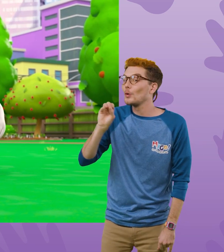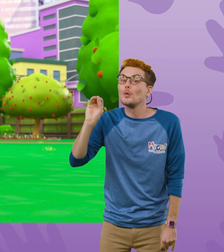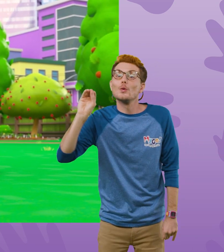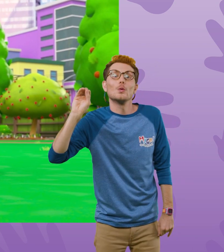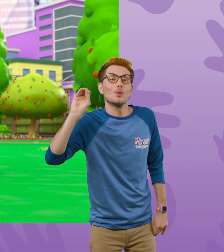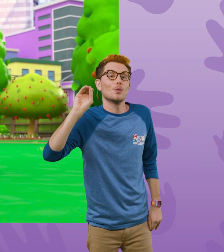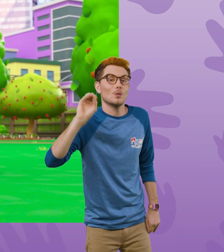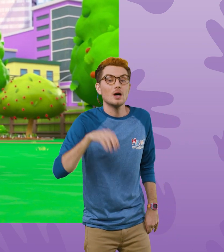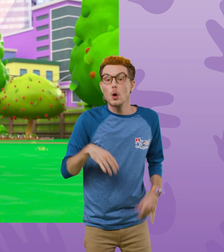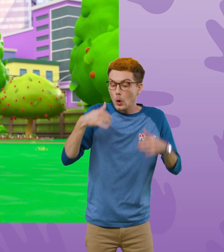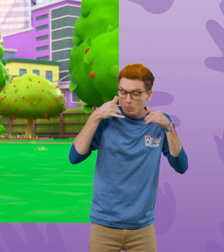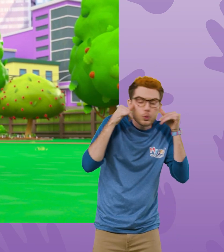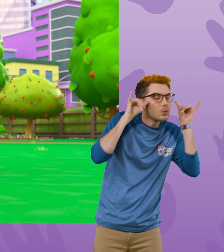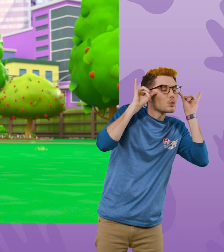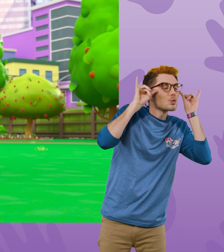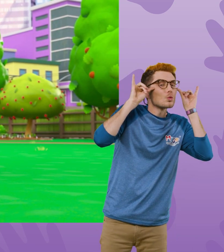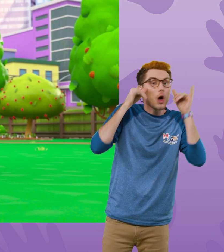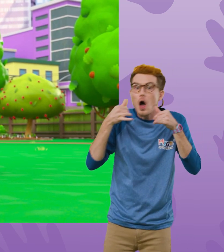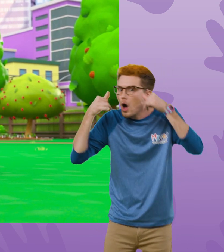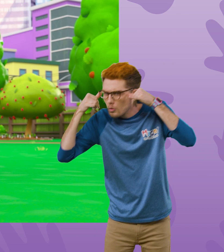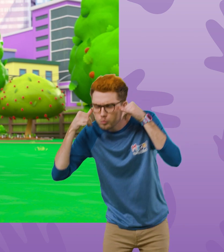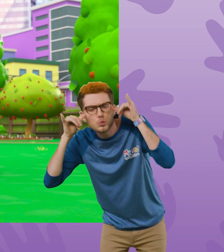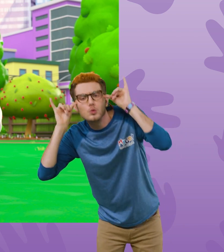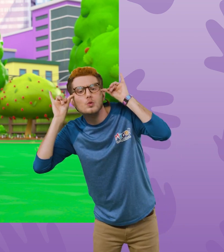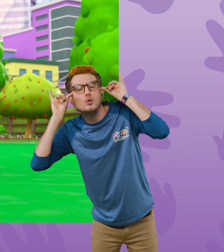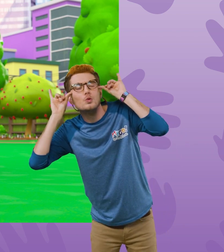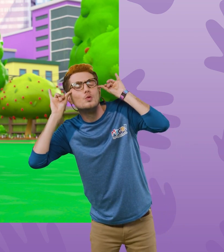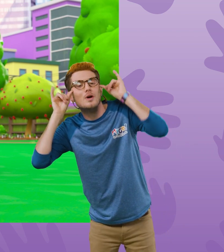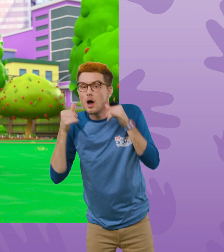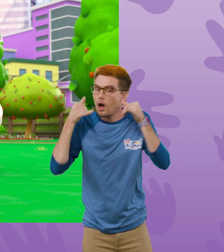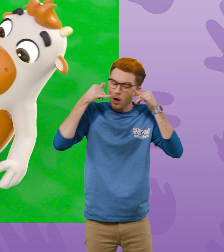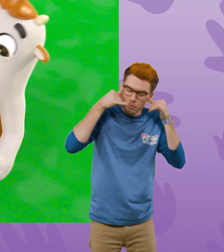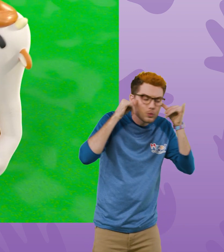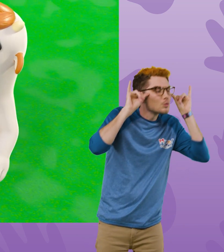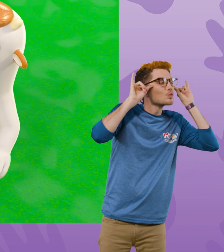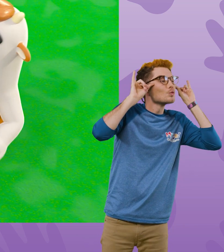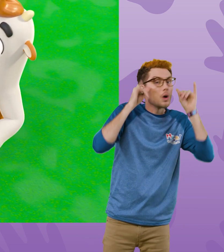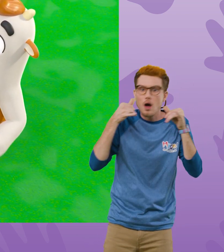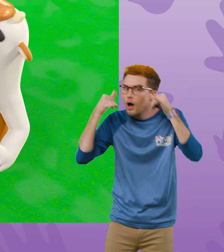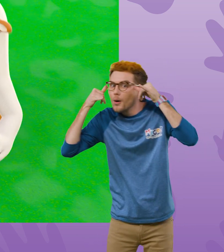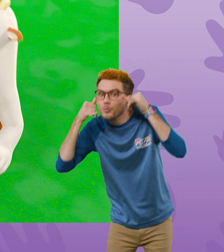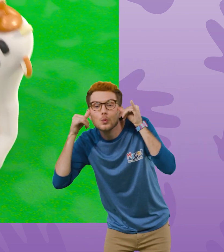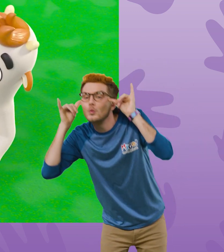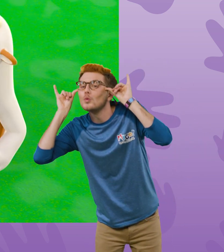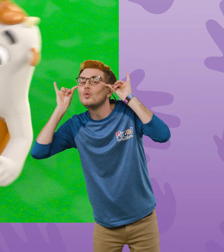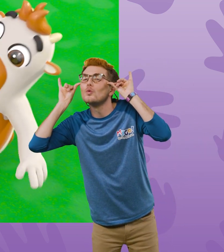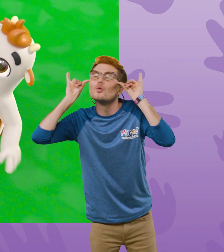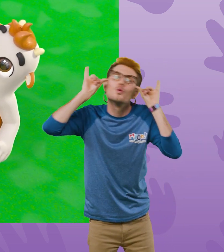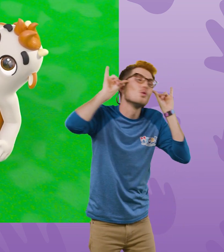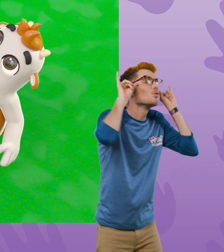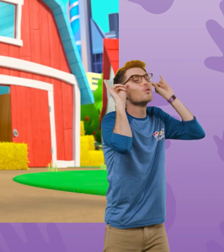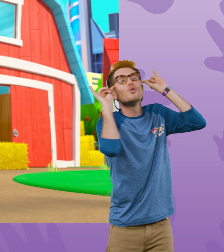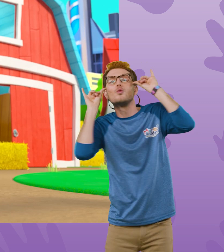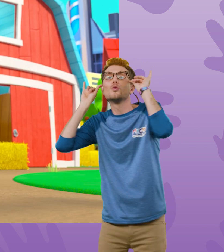E-I-E-I-O. With a moo moo here and a moo moo there. Here a moo, there a moo, everywhere a moo